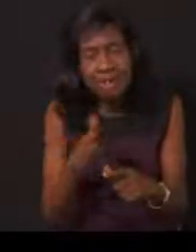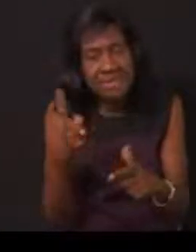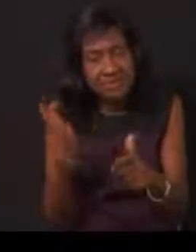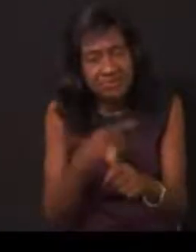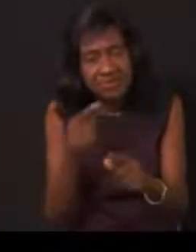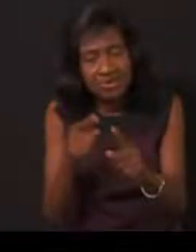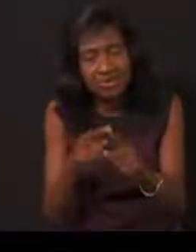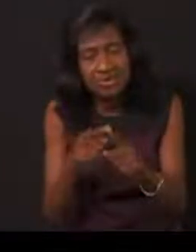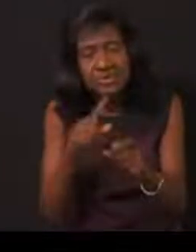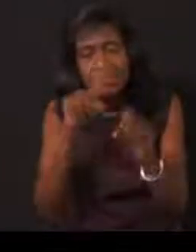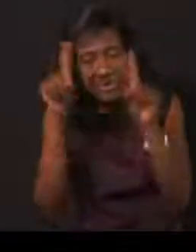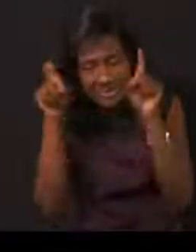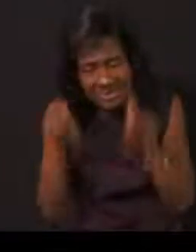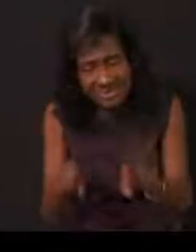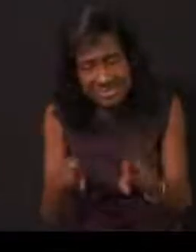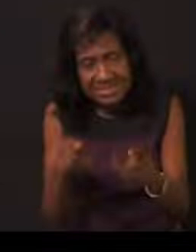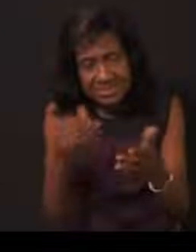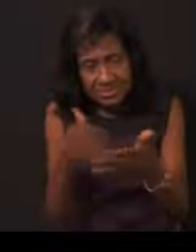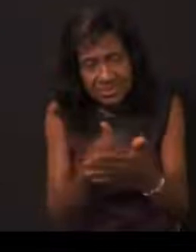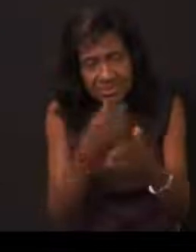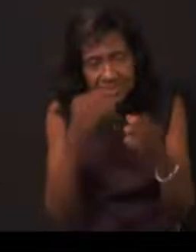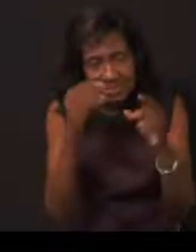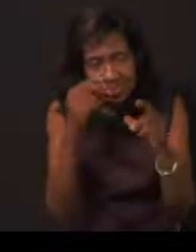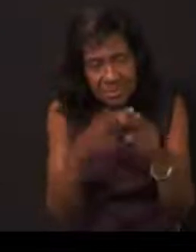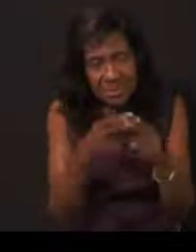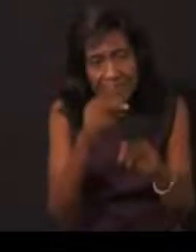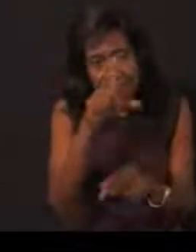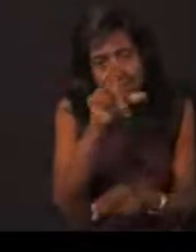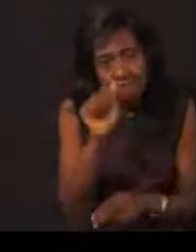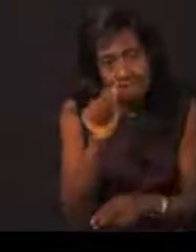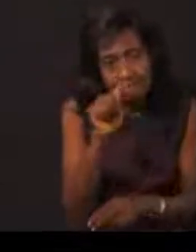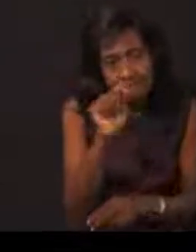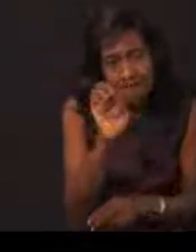But just to be clear, the people that